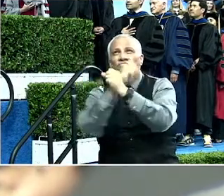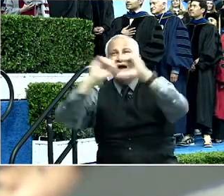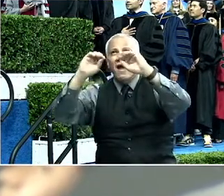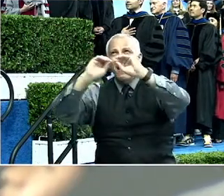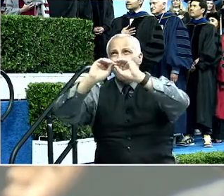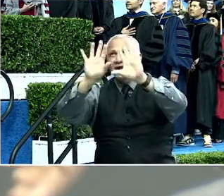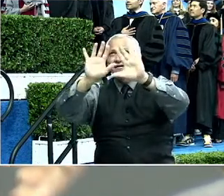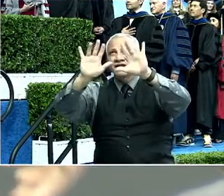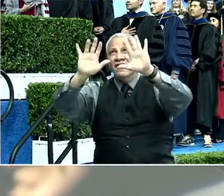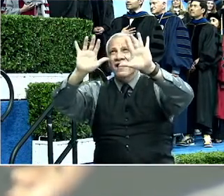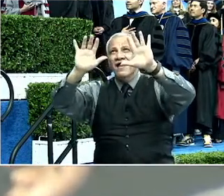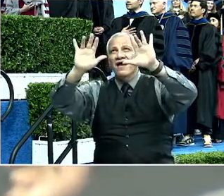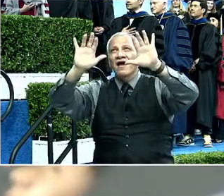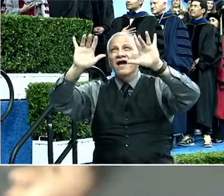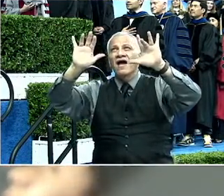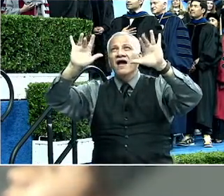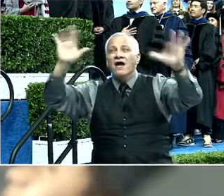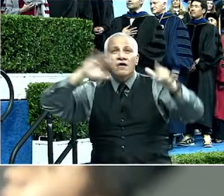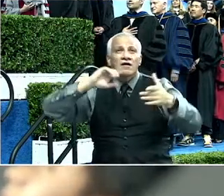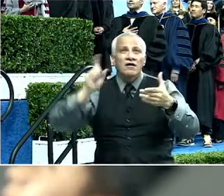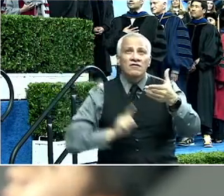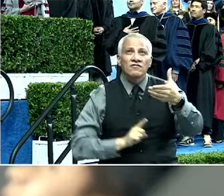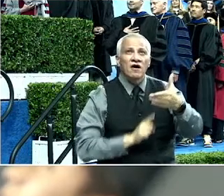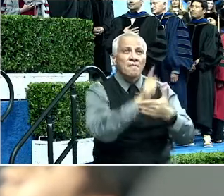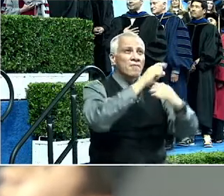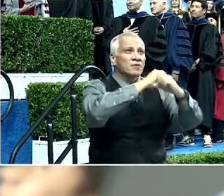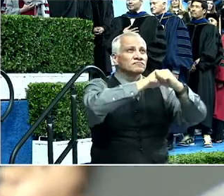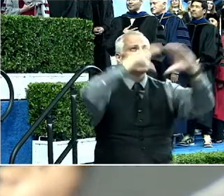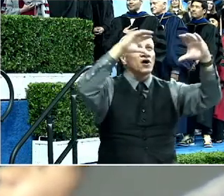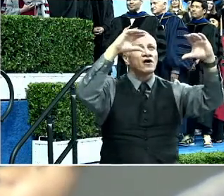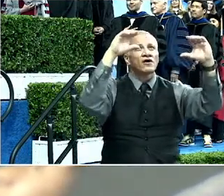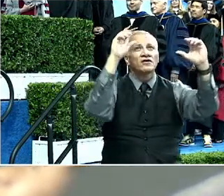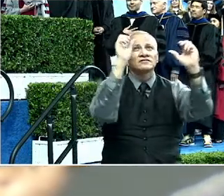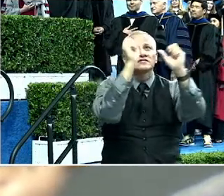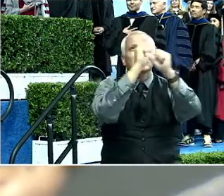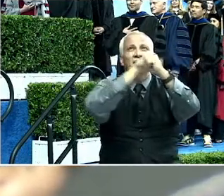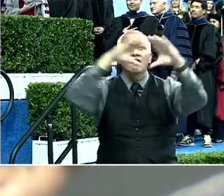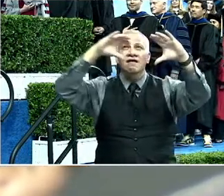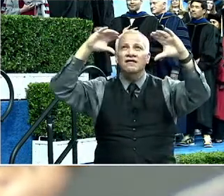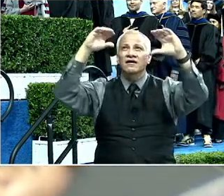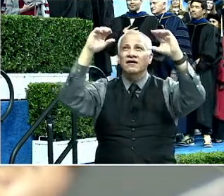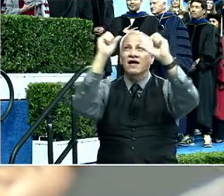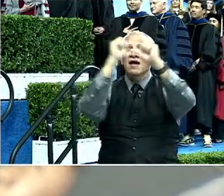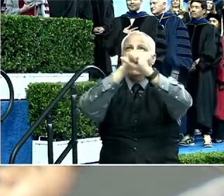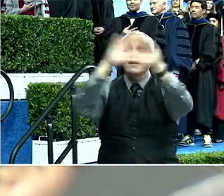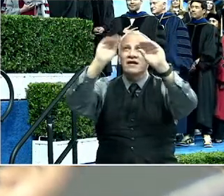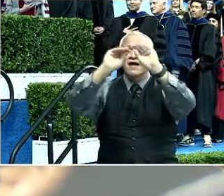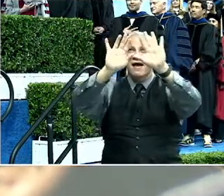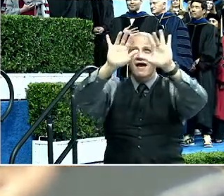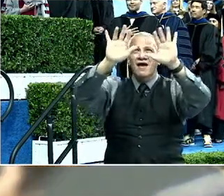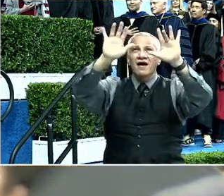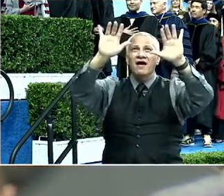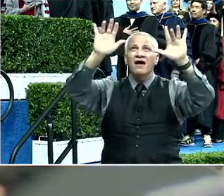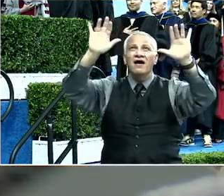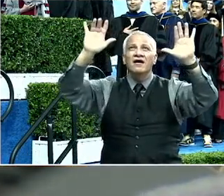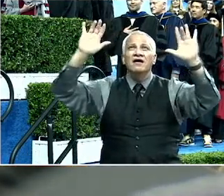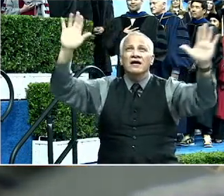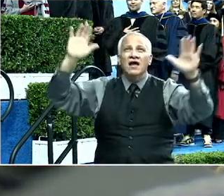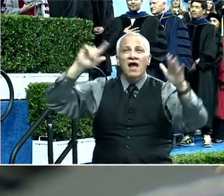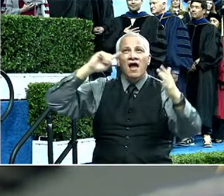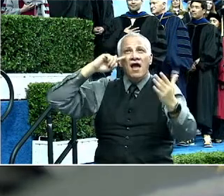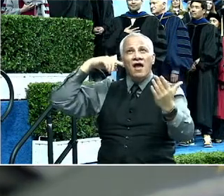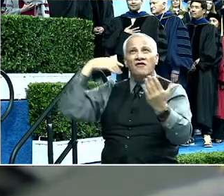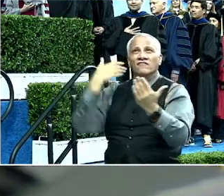rockets' red glare, the bombs bursting in